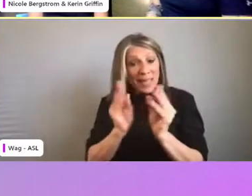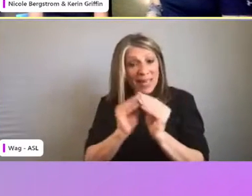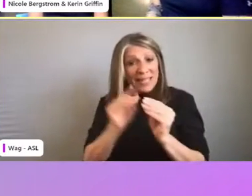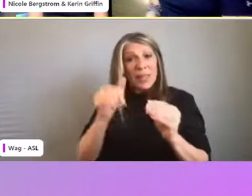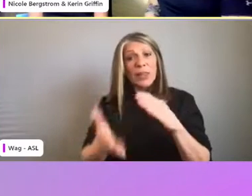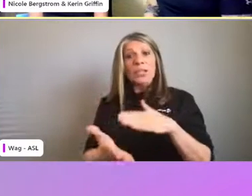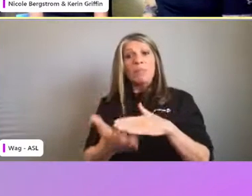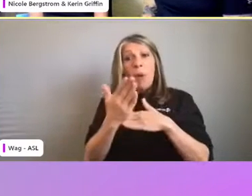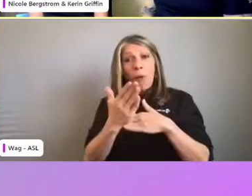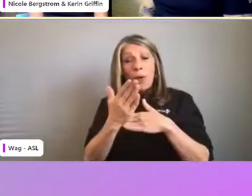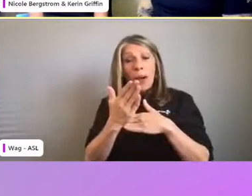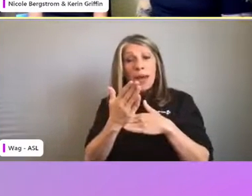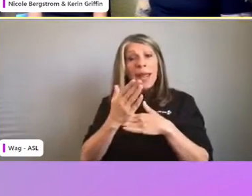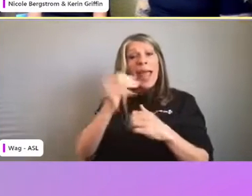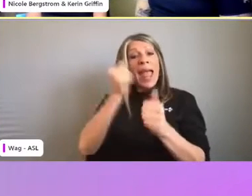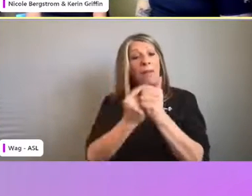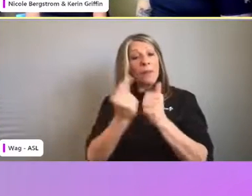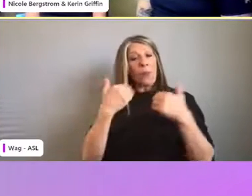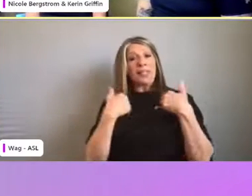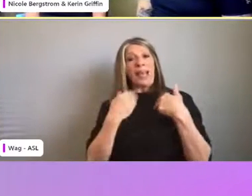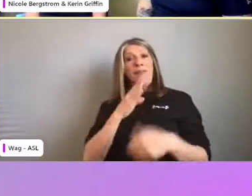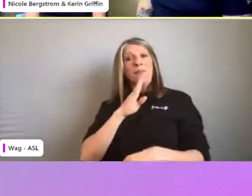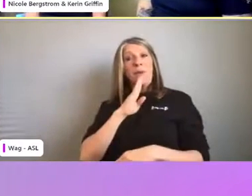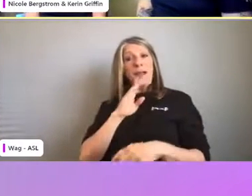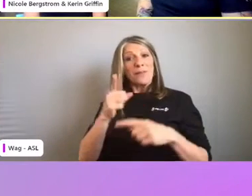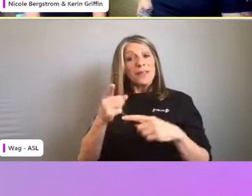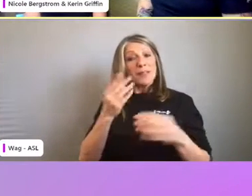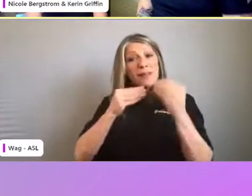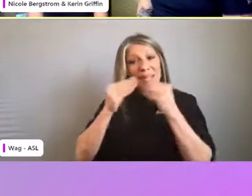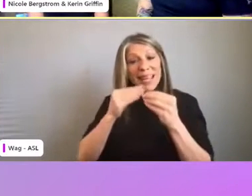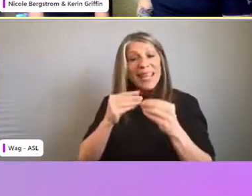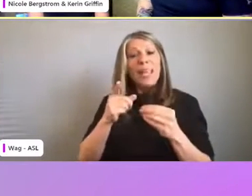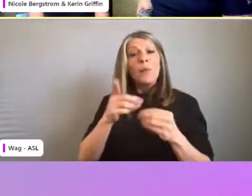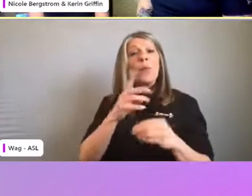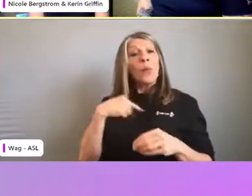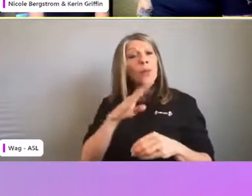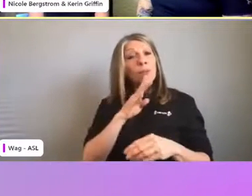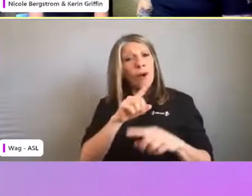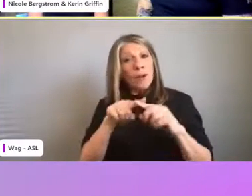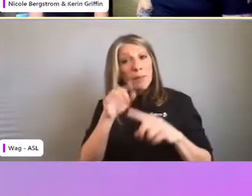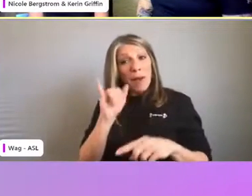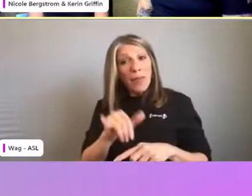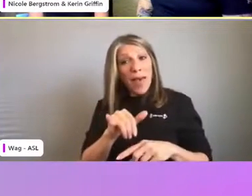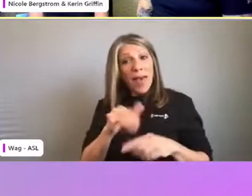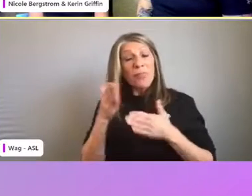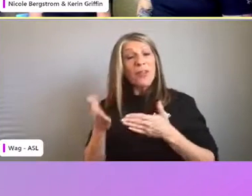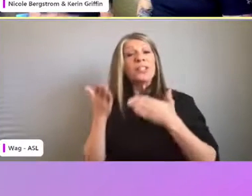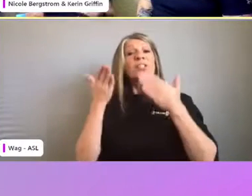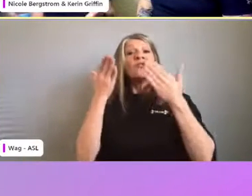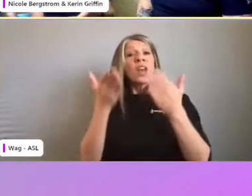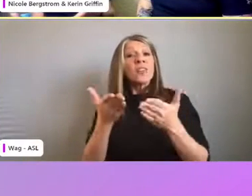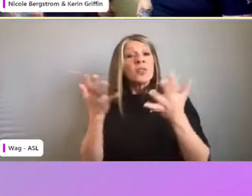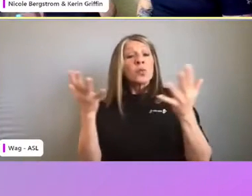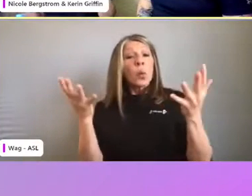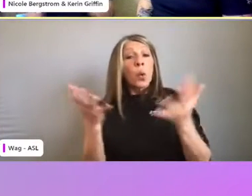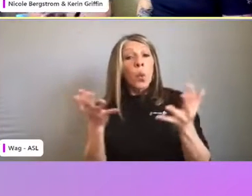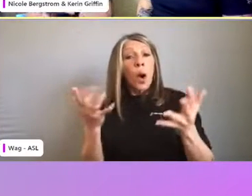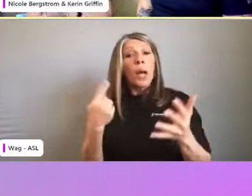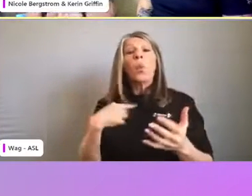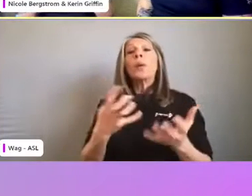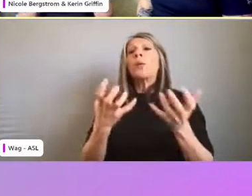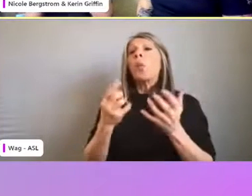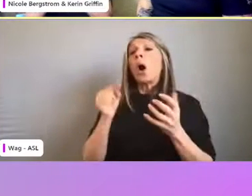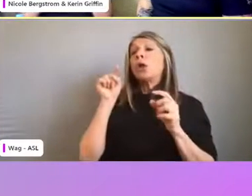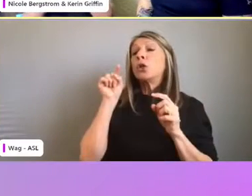were walking past where everybody was having breakfast, Yeah. and we were talking about it, the suggestions were, hey, we want you to